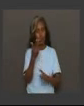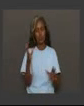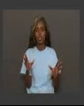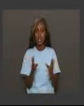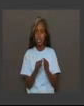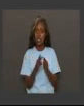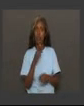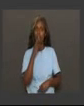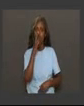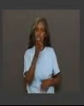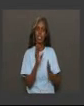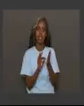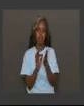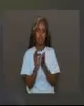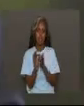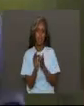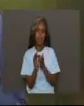of real numbers.